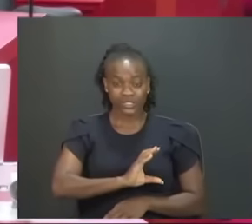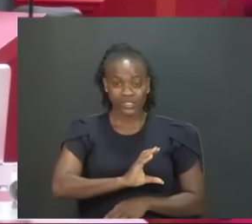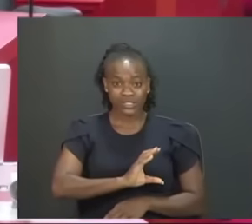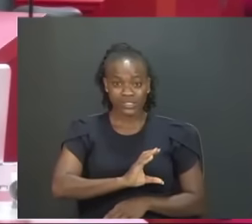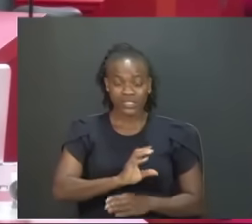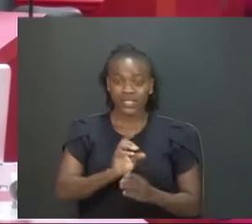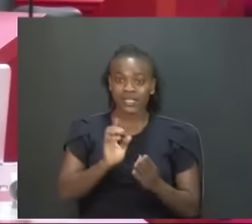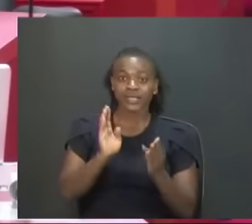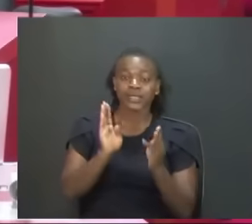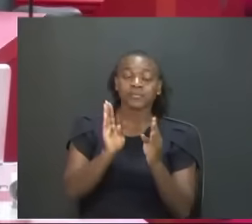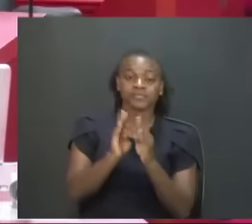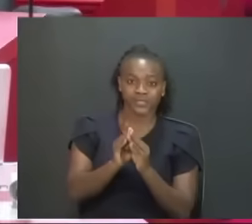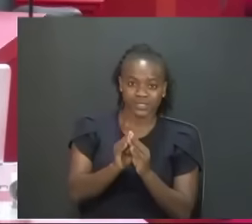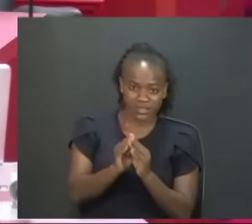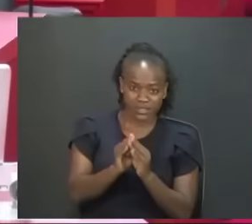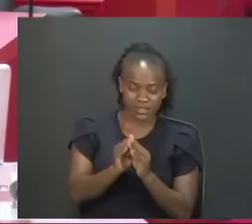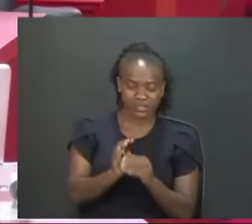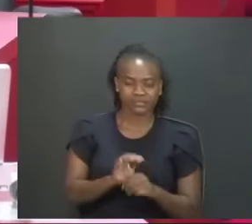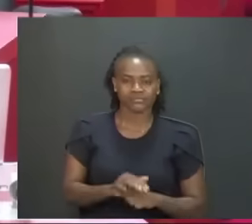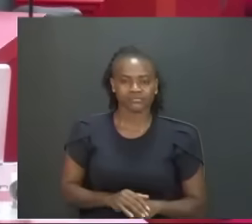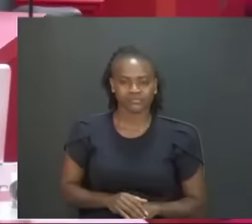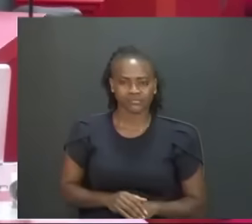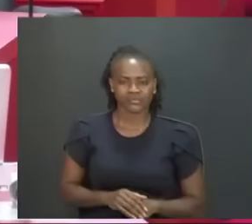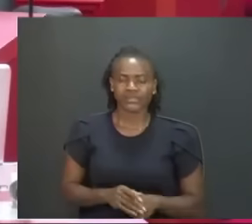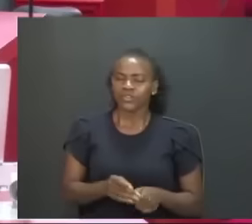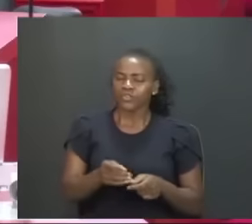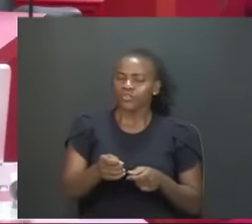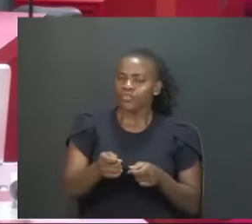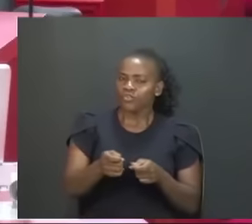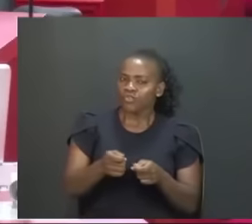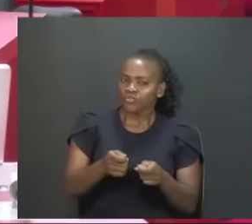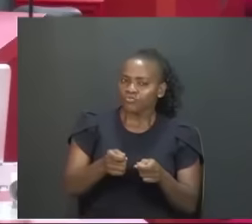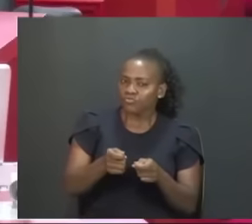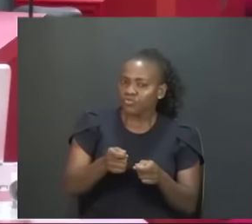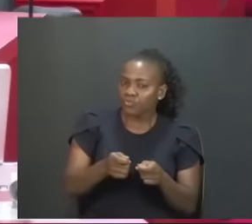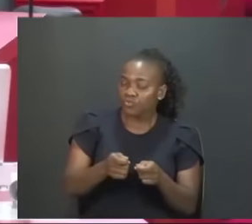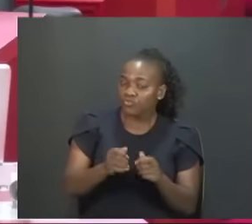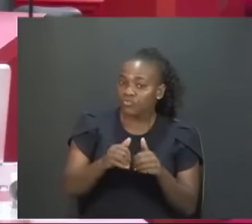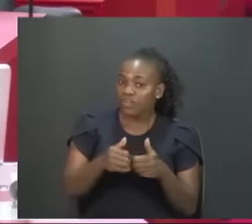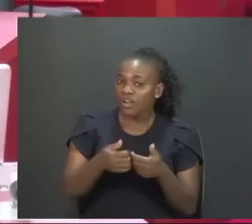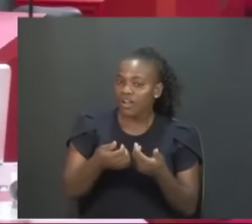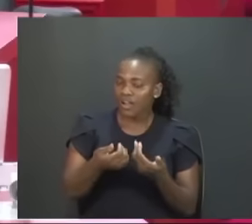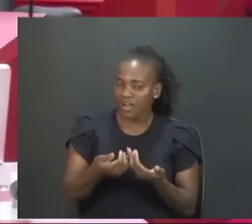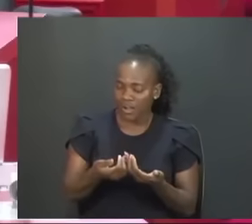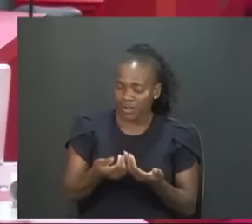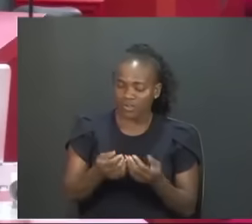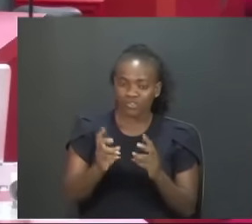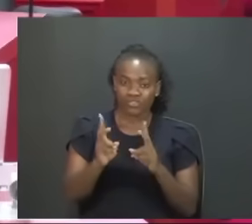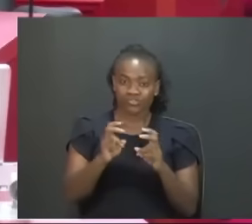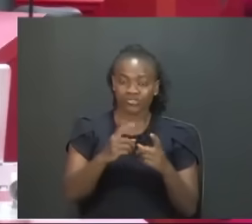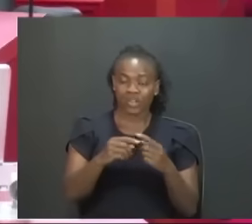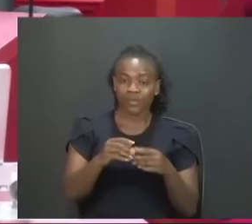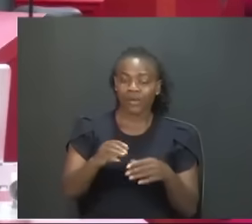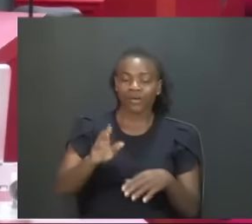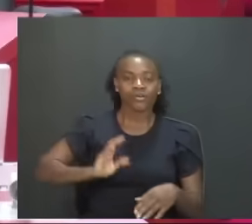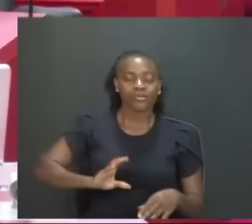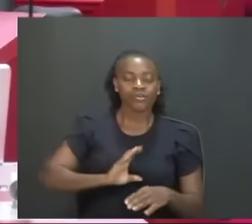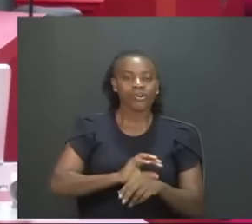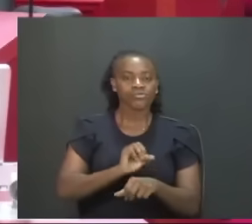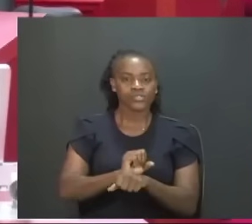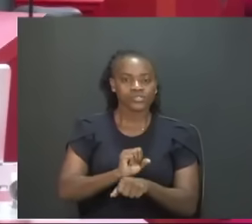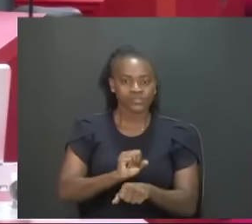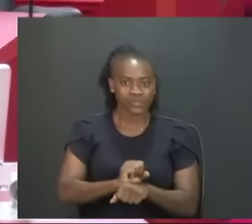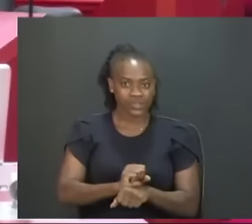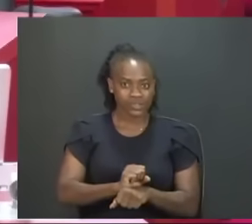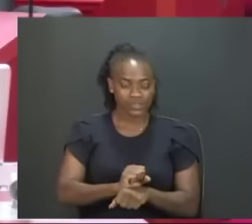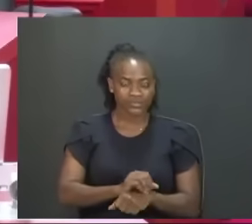committee meets, they are regulated by the provisions relating to committee work, which means